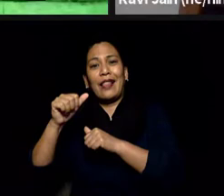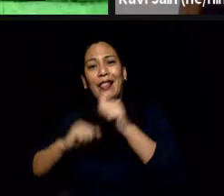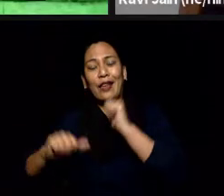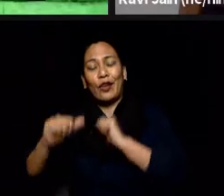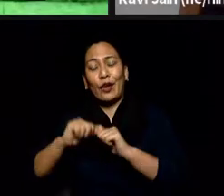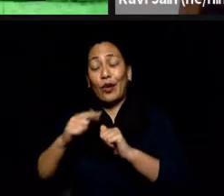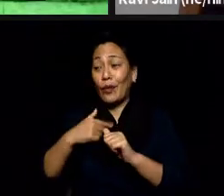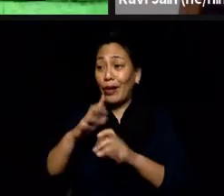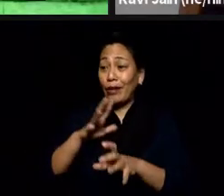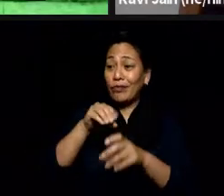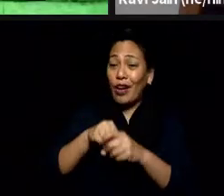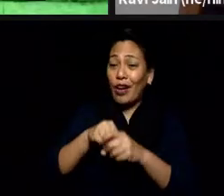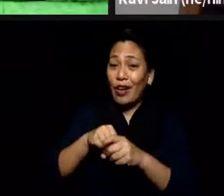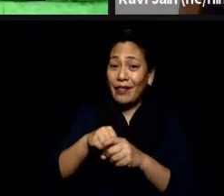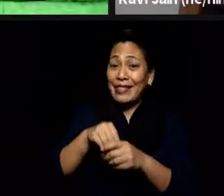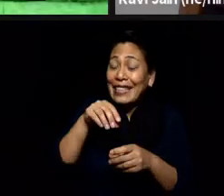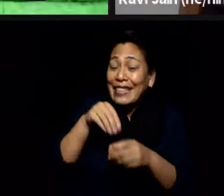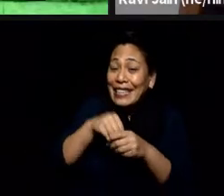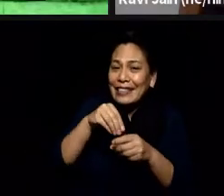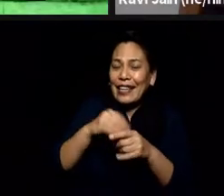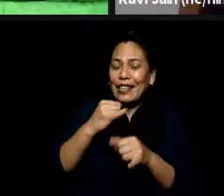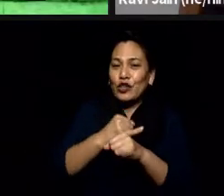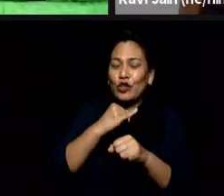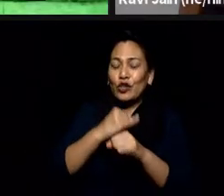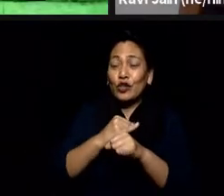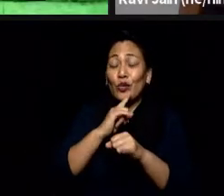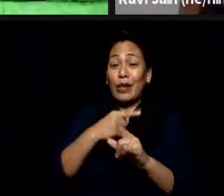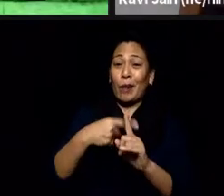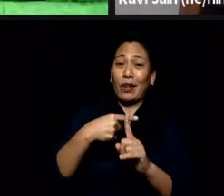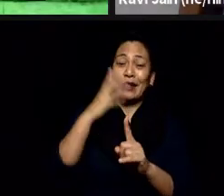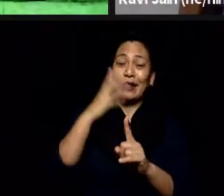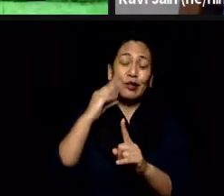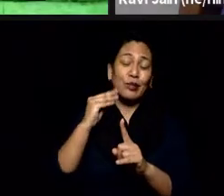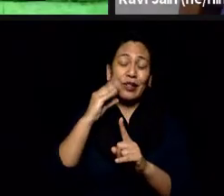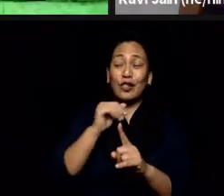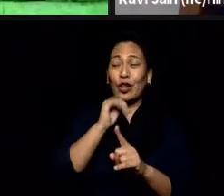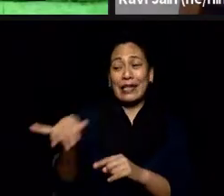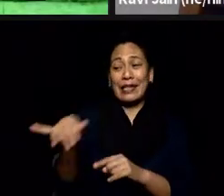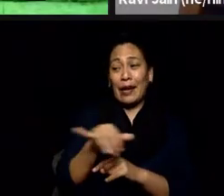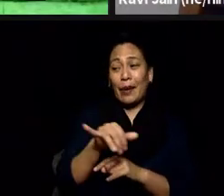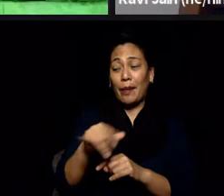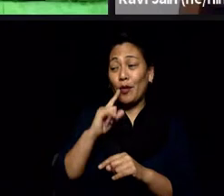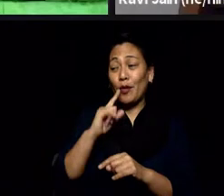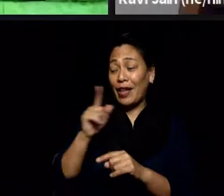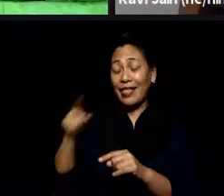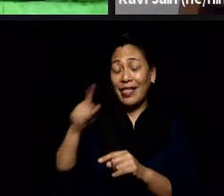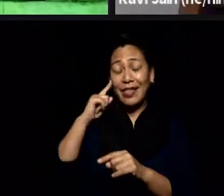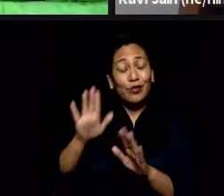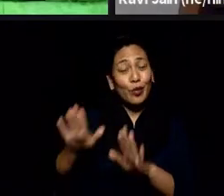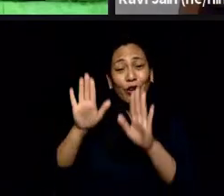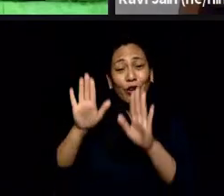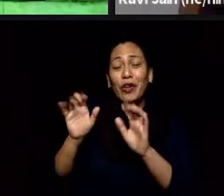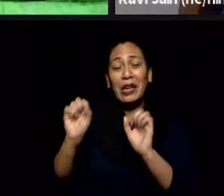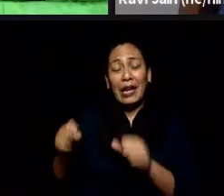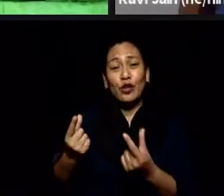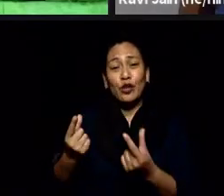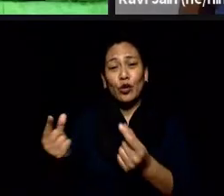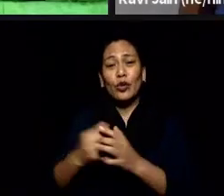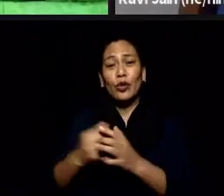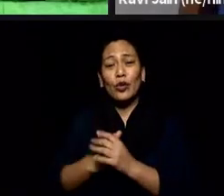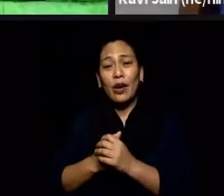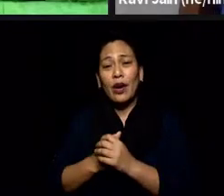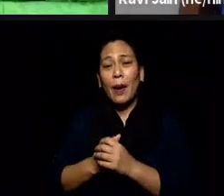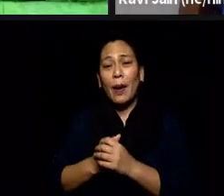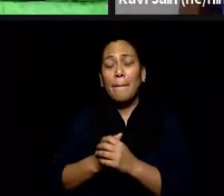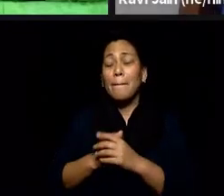the institution, it wasn't as good. So I feel like how great that you're able to do that. And in that